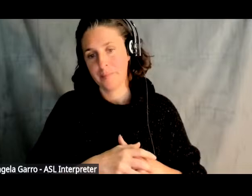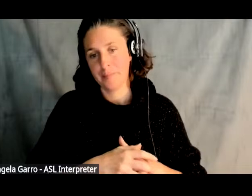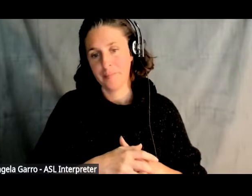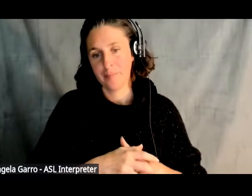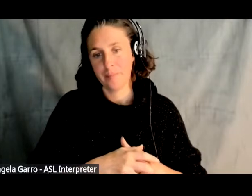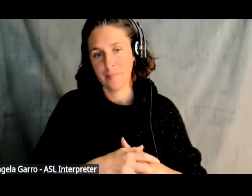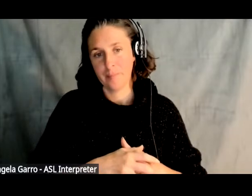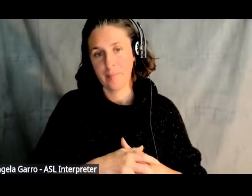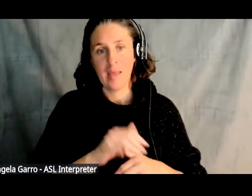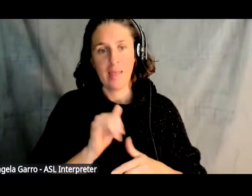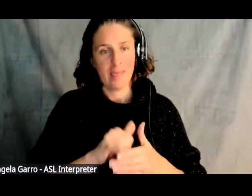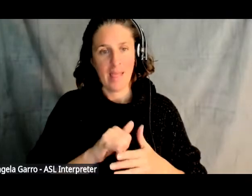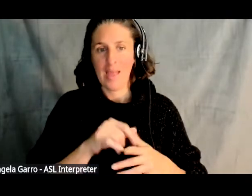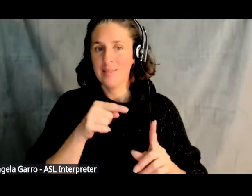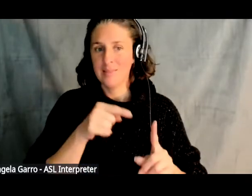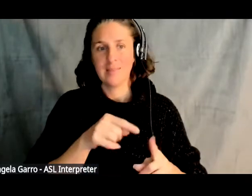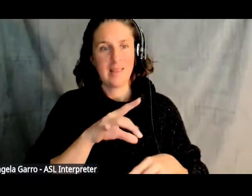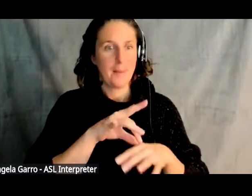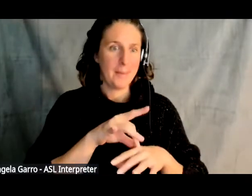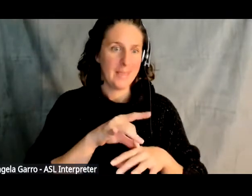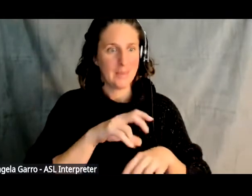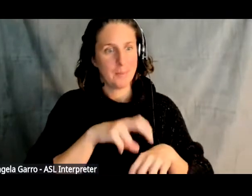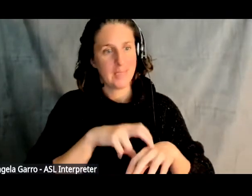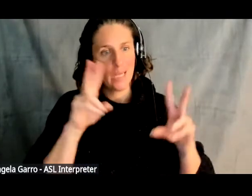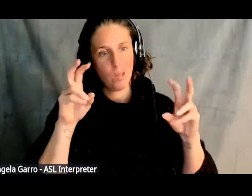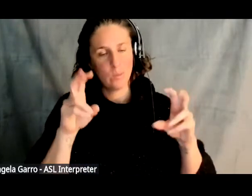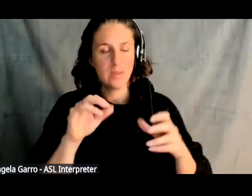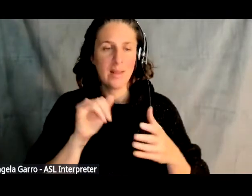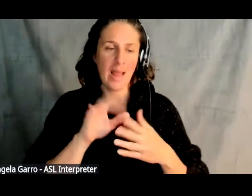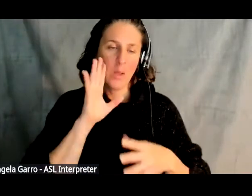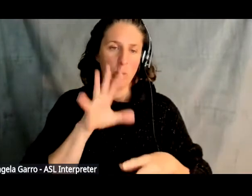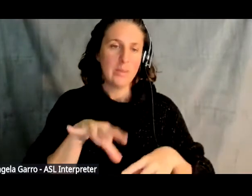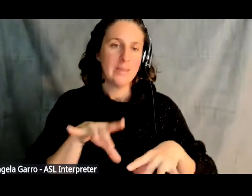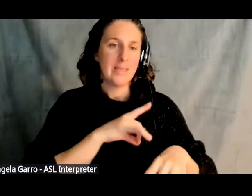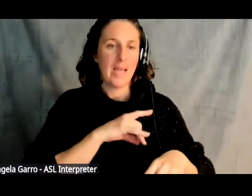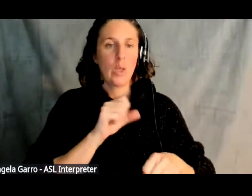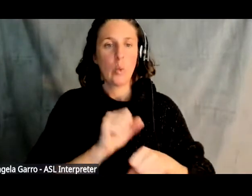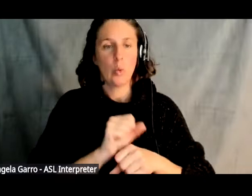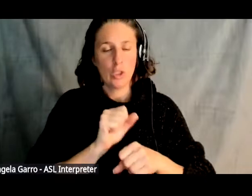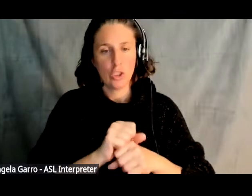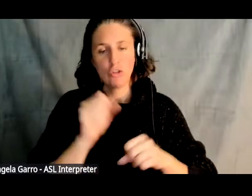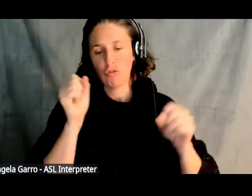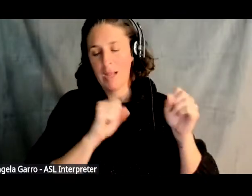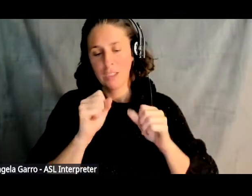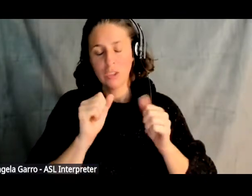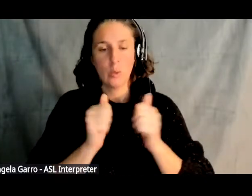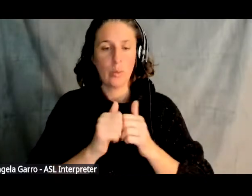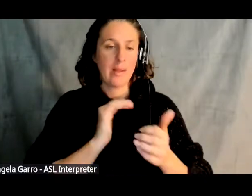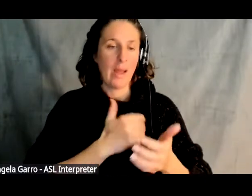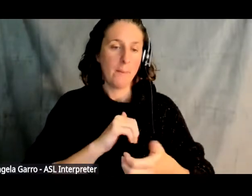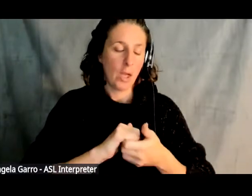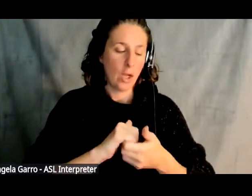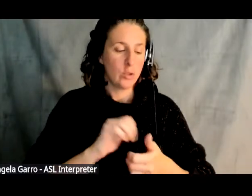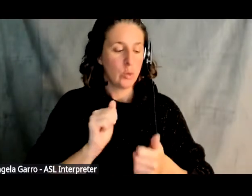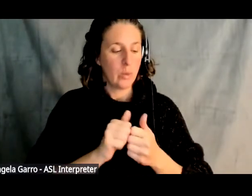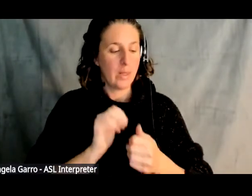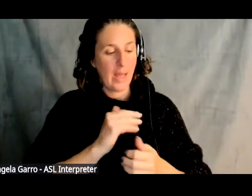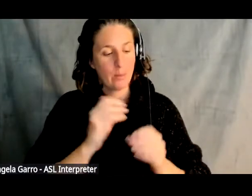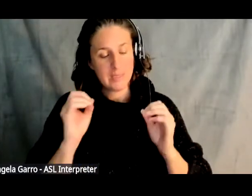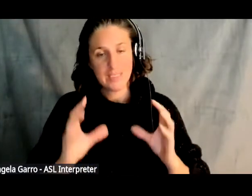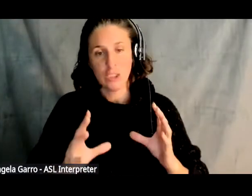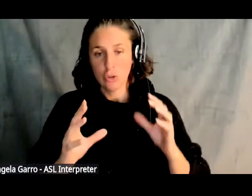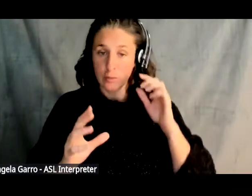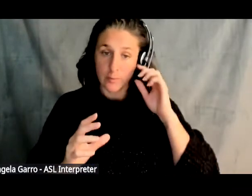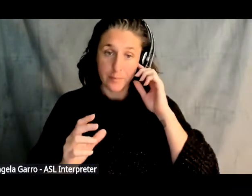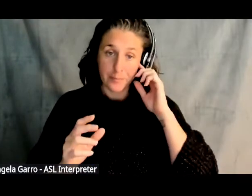that's the meat and potatoes, right? That's going to take some work and some strategy with our partners, with our teachers.